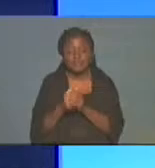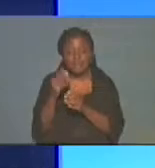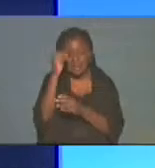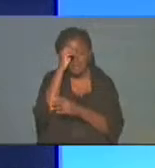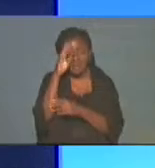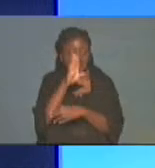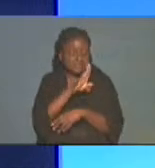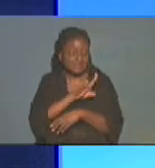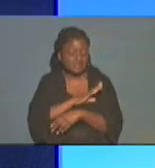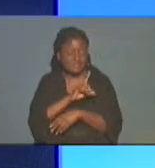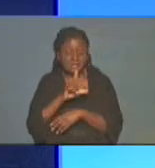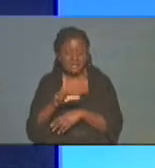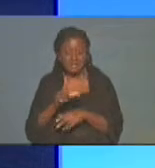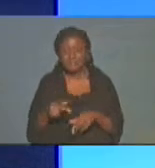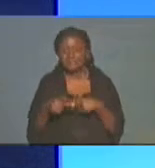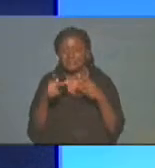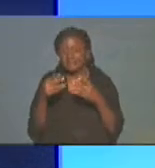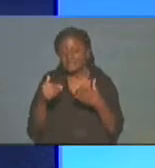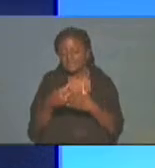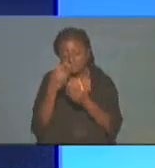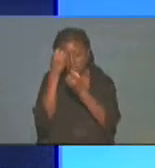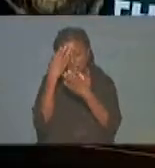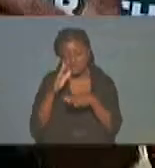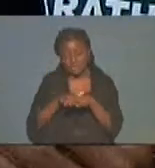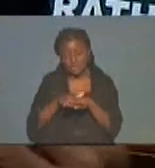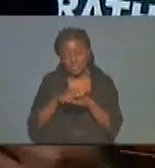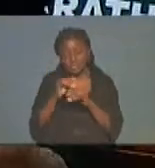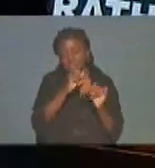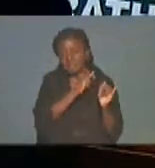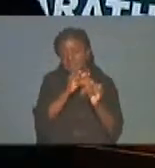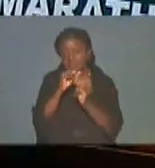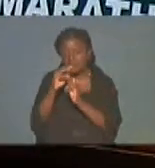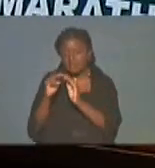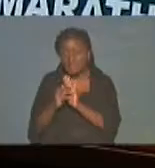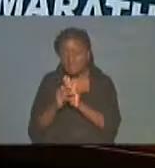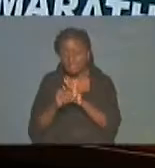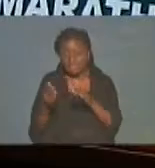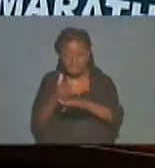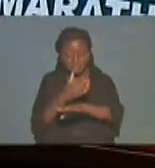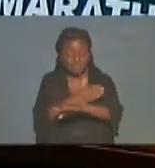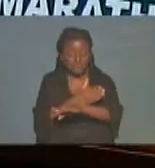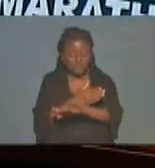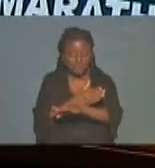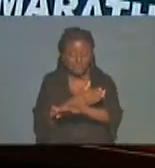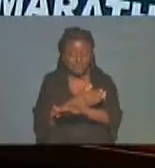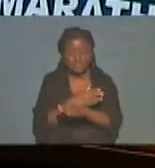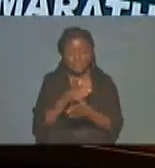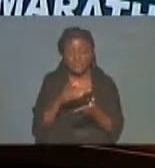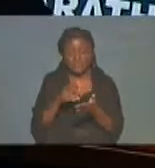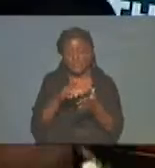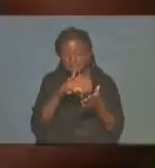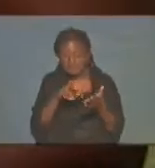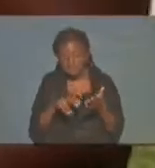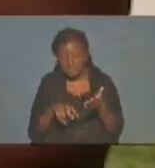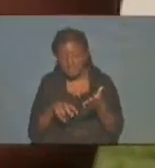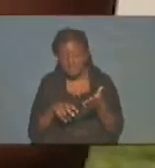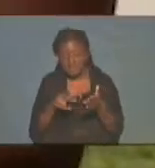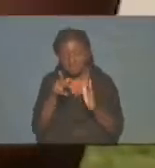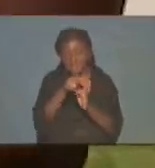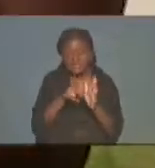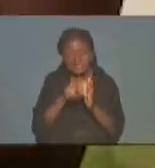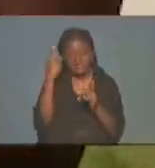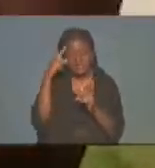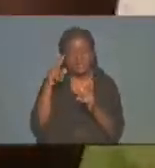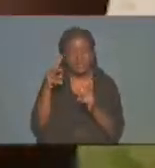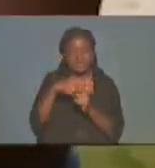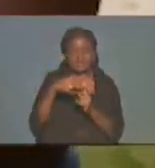time provided an update on immigration's enhanced vetting policy for applications as announced last month. Here's what was